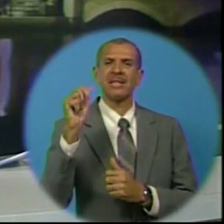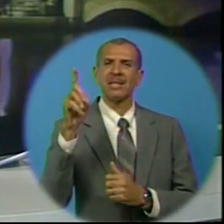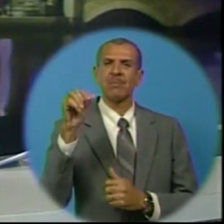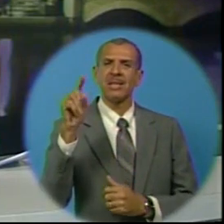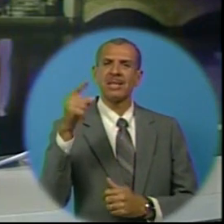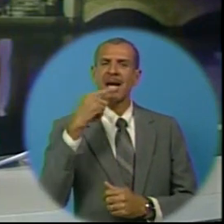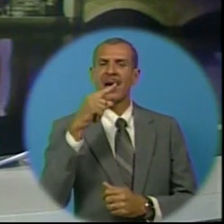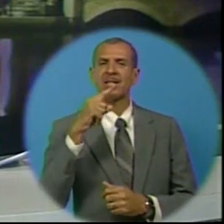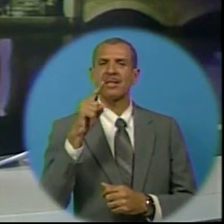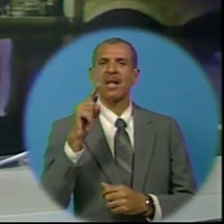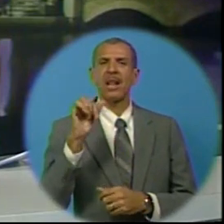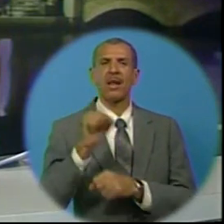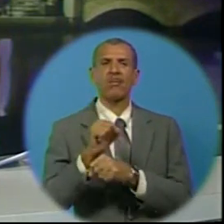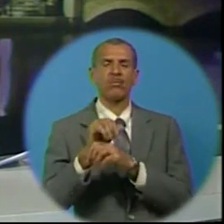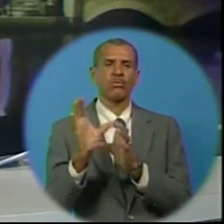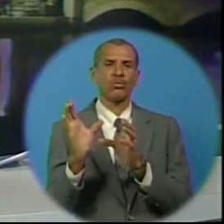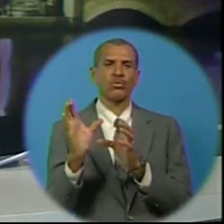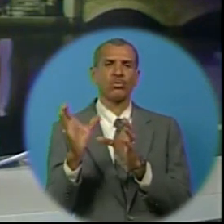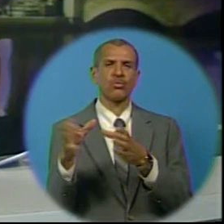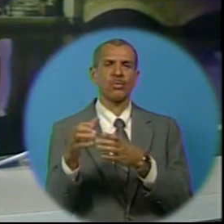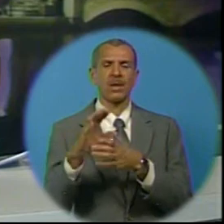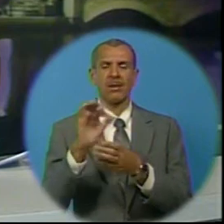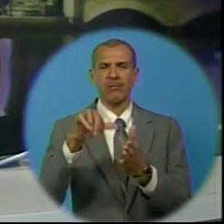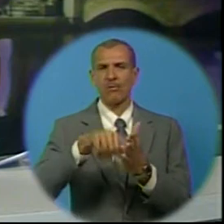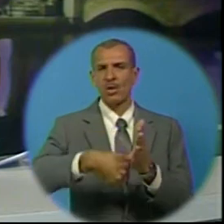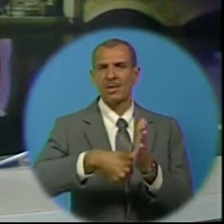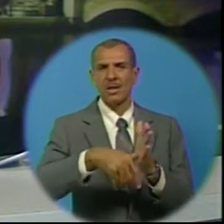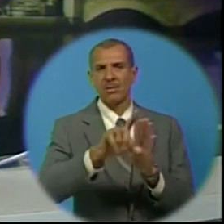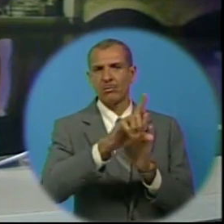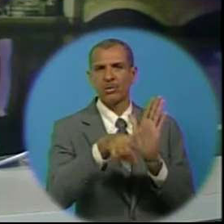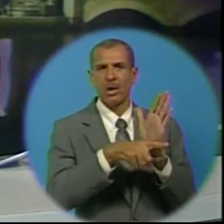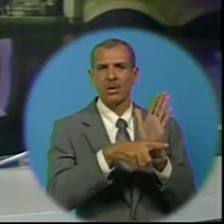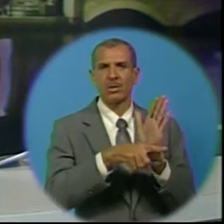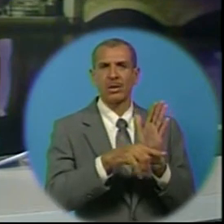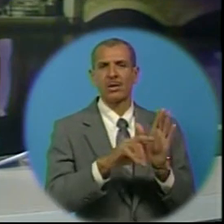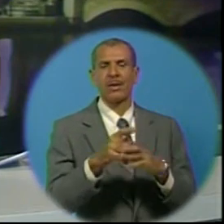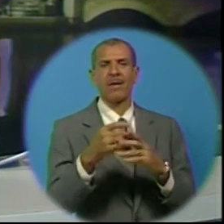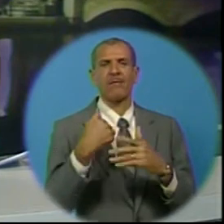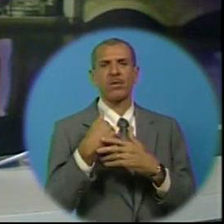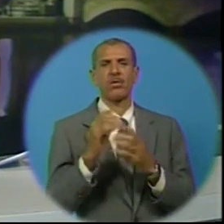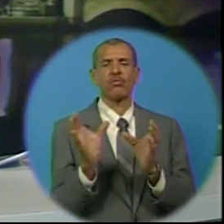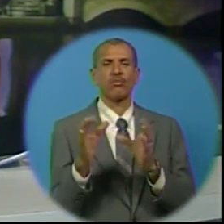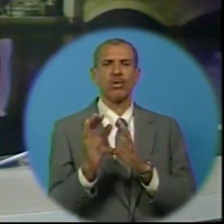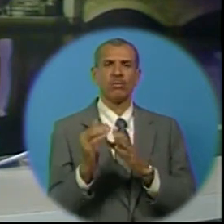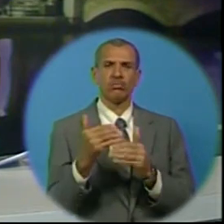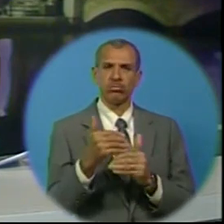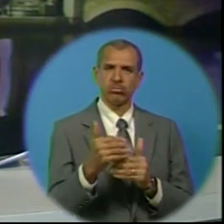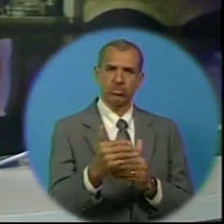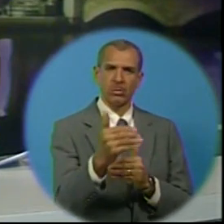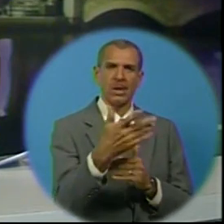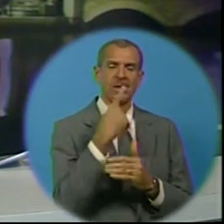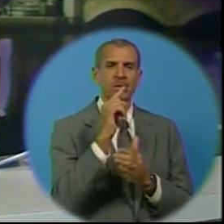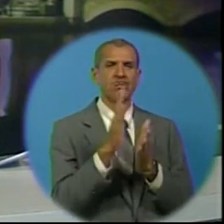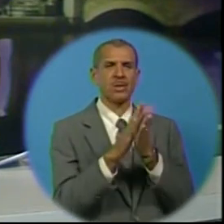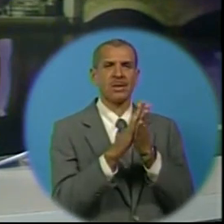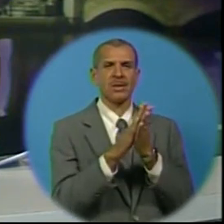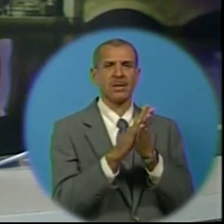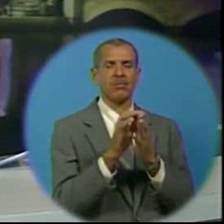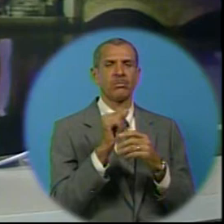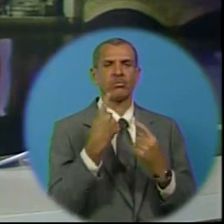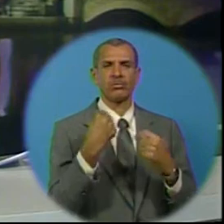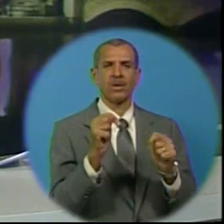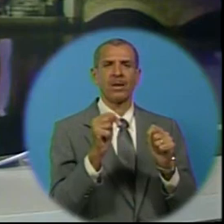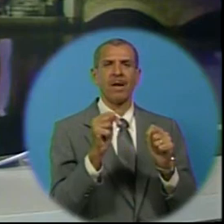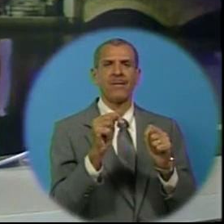Labour Department to enforce legislation to assist Barbados's labour force. He's lauded the efforts of the department in